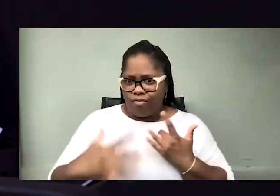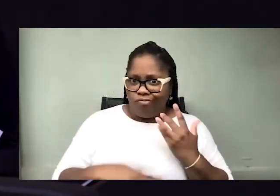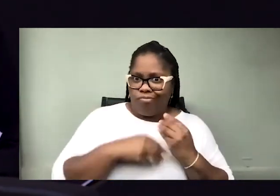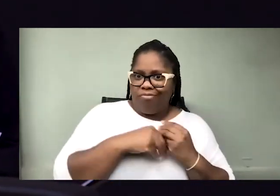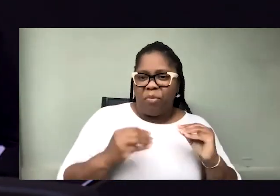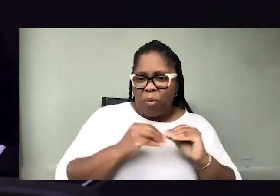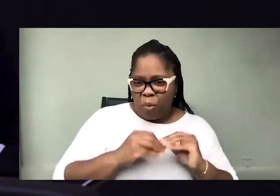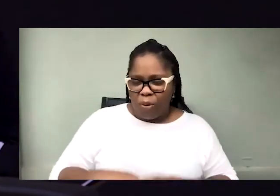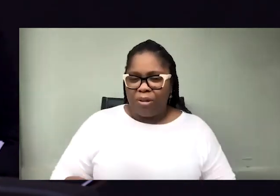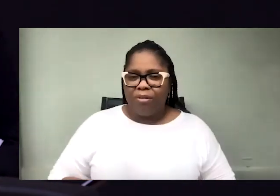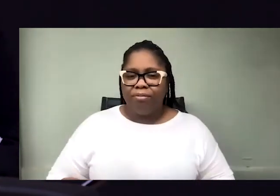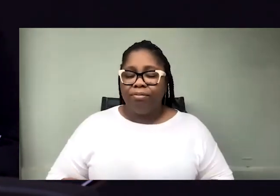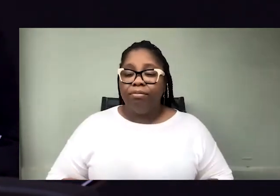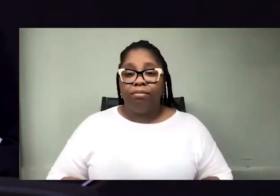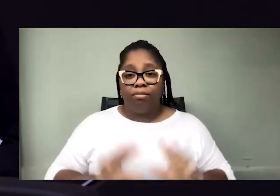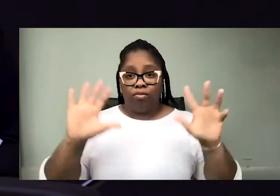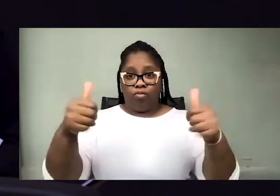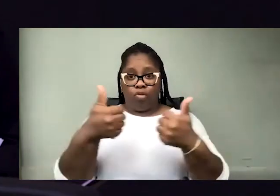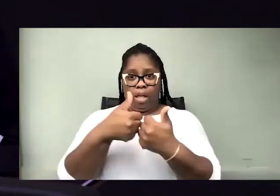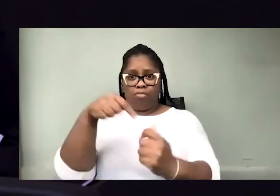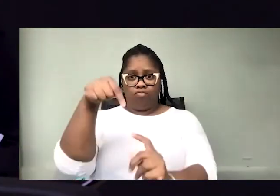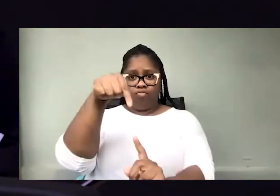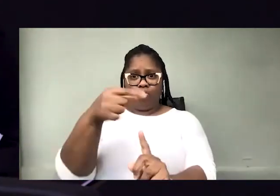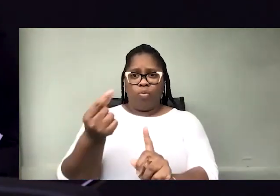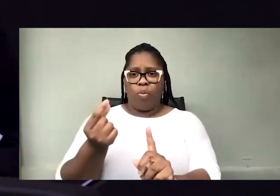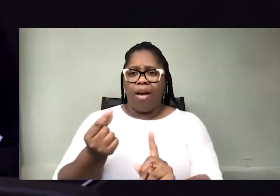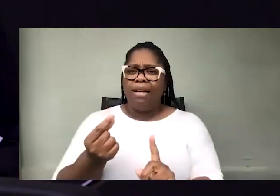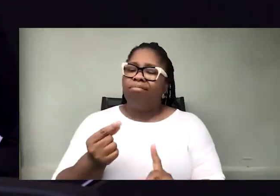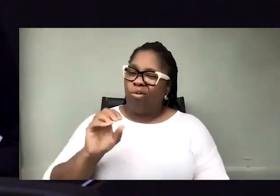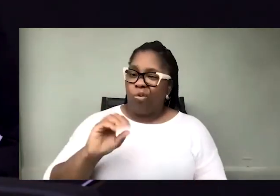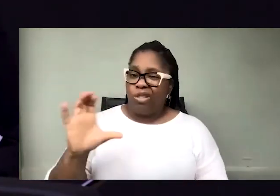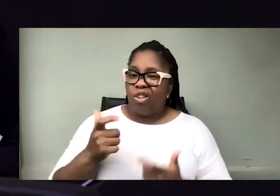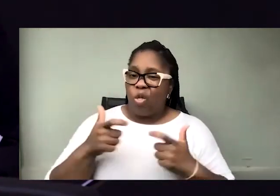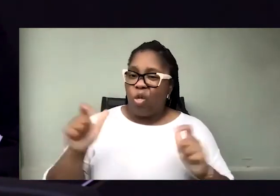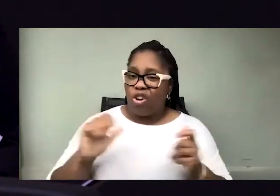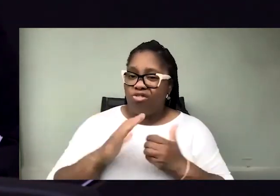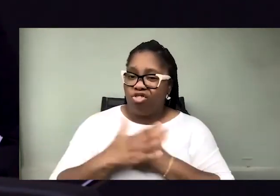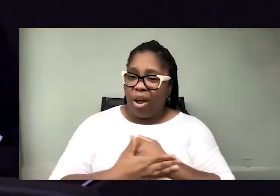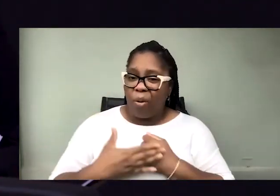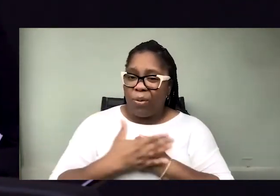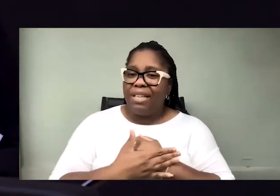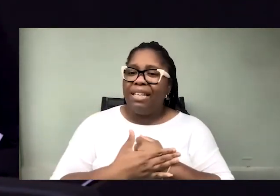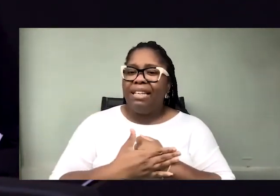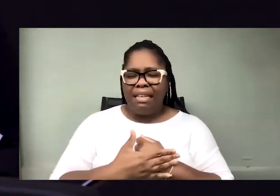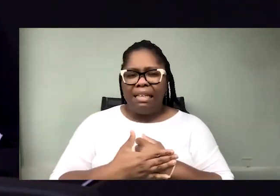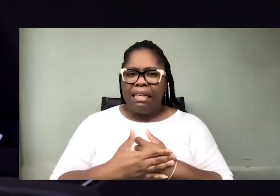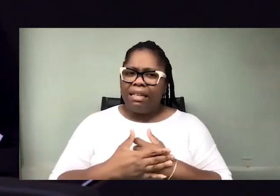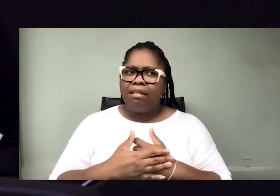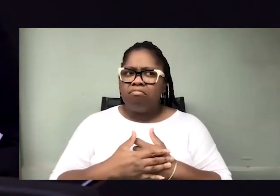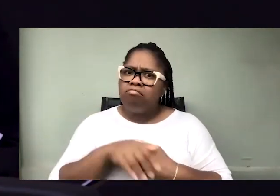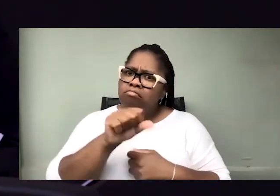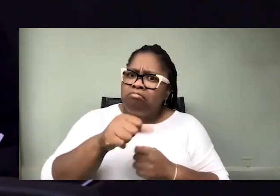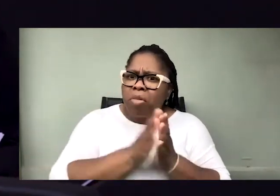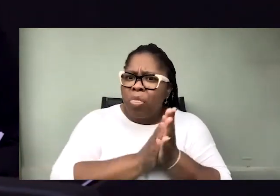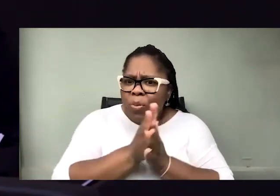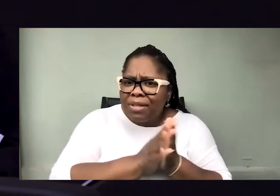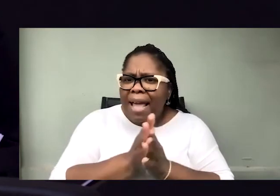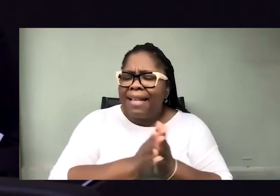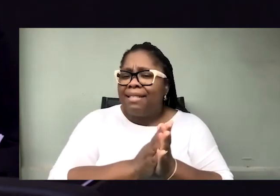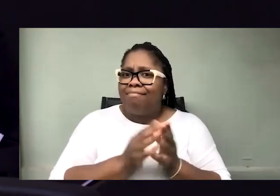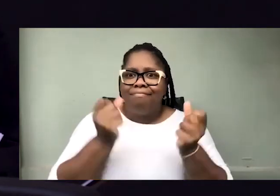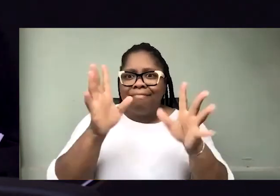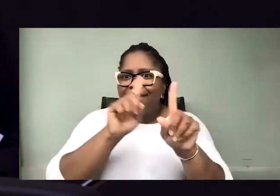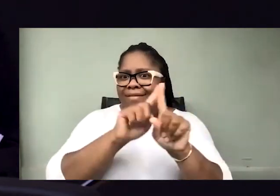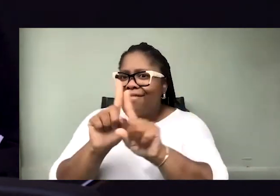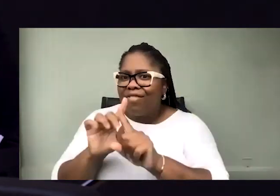that. Our challenge really, as a large county with all of this enthusiasm, and multiple